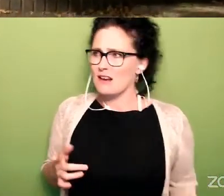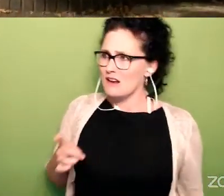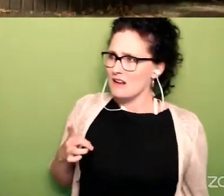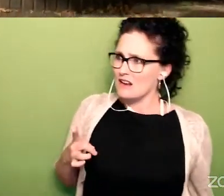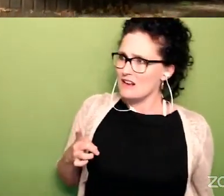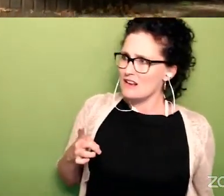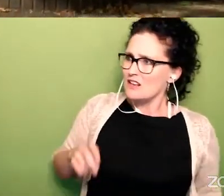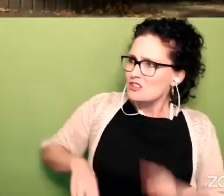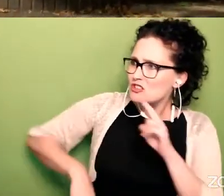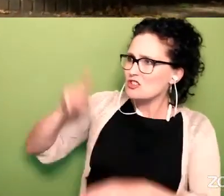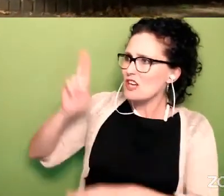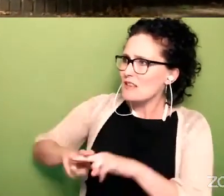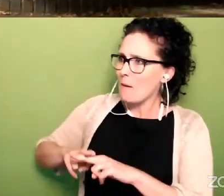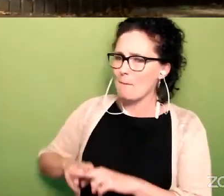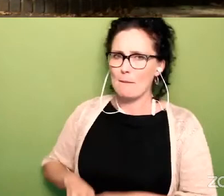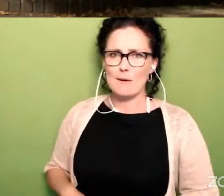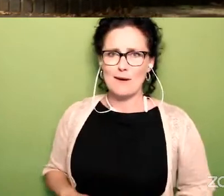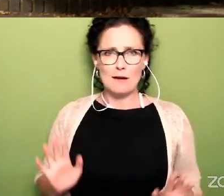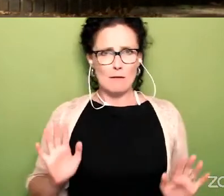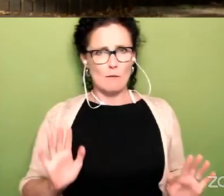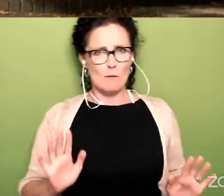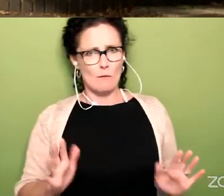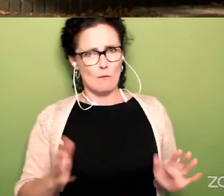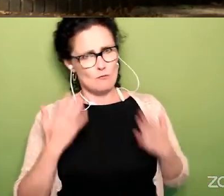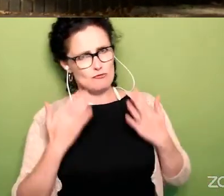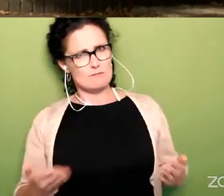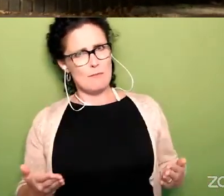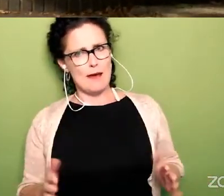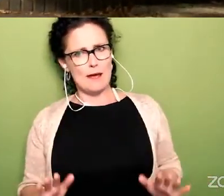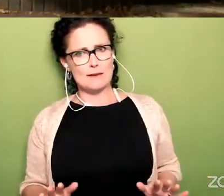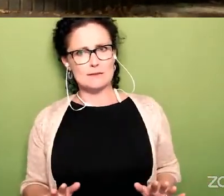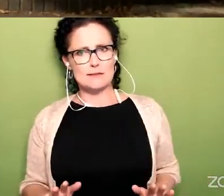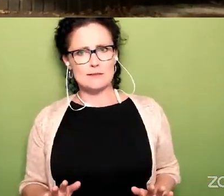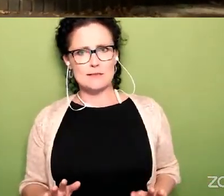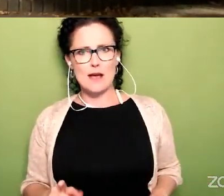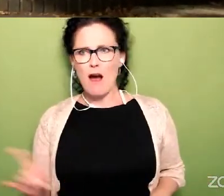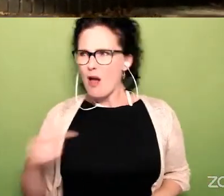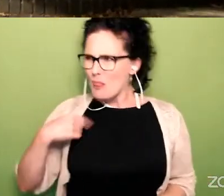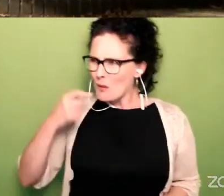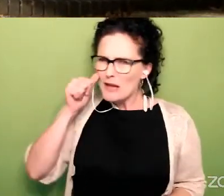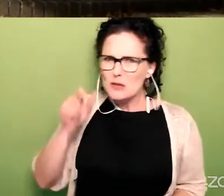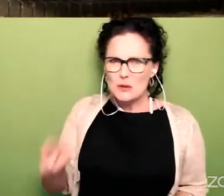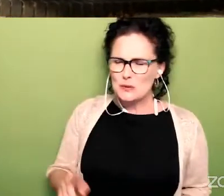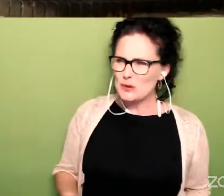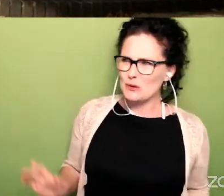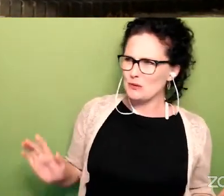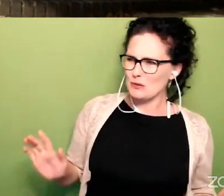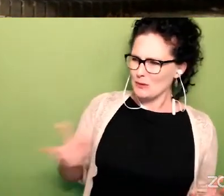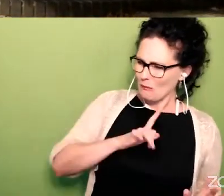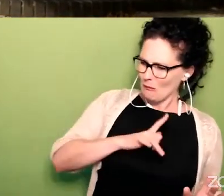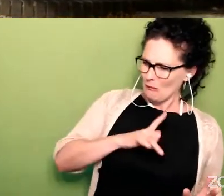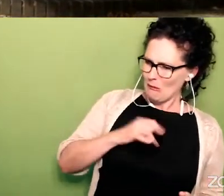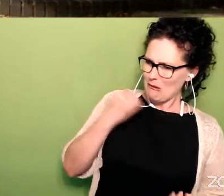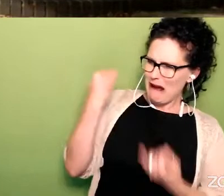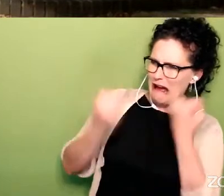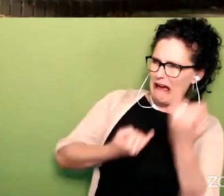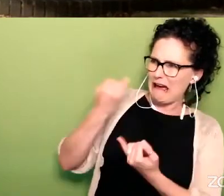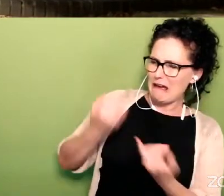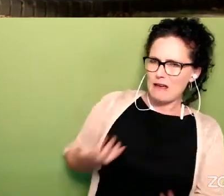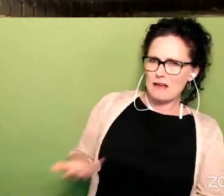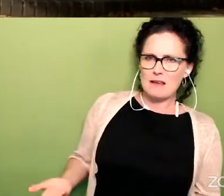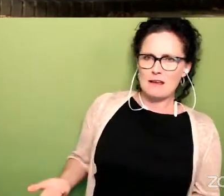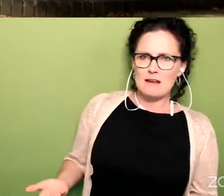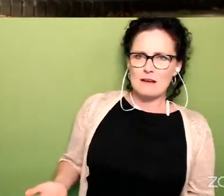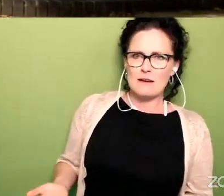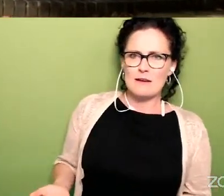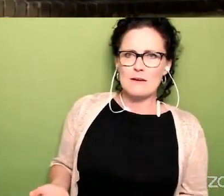like no cash city. And what are we meant to do now? I'm at the door every day looking for work and it's not helping that these people coming over here.